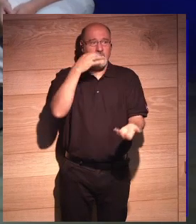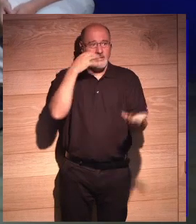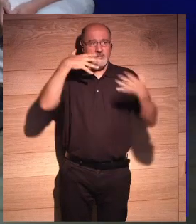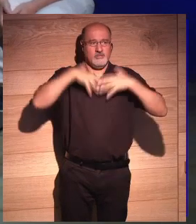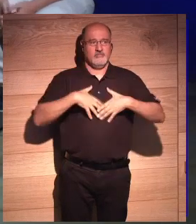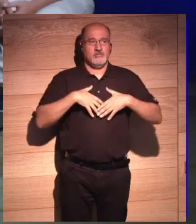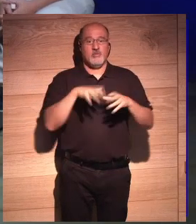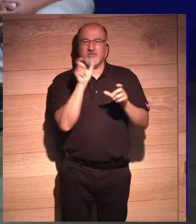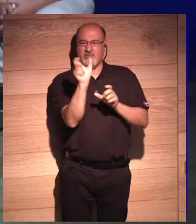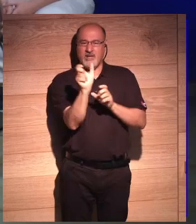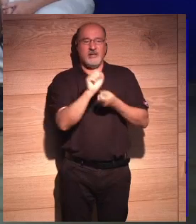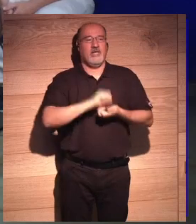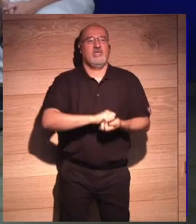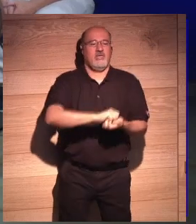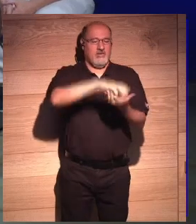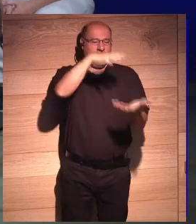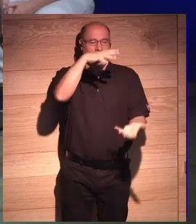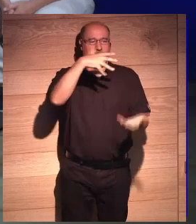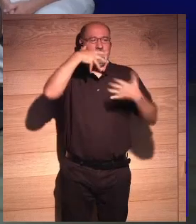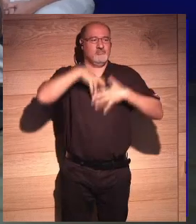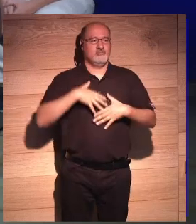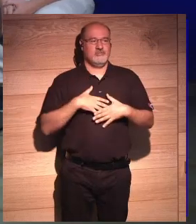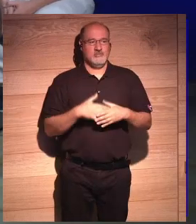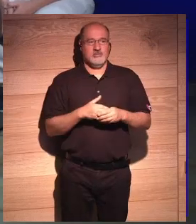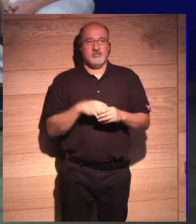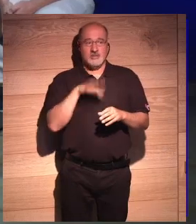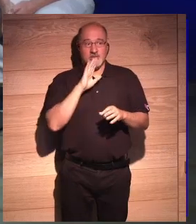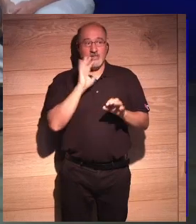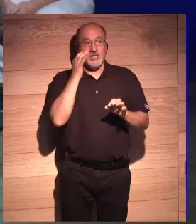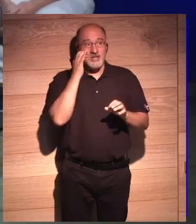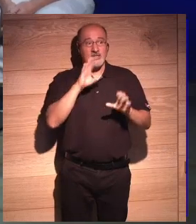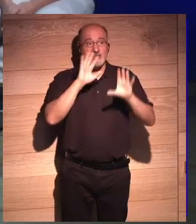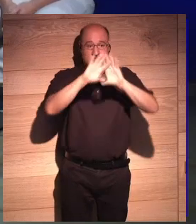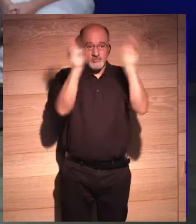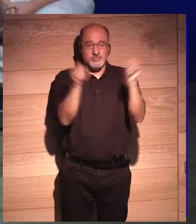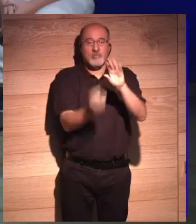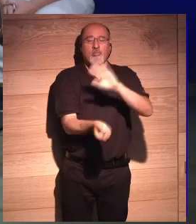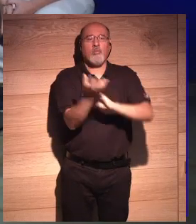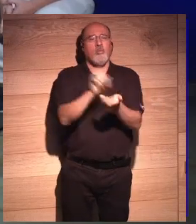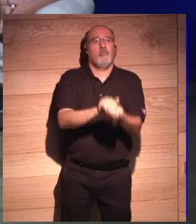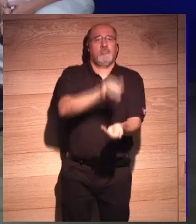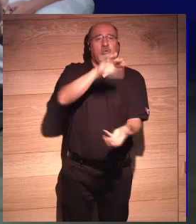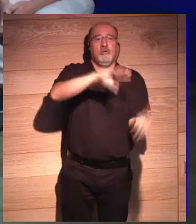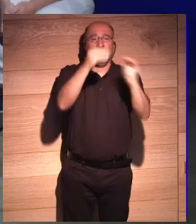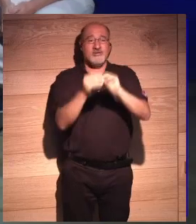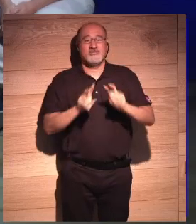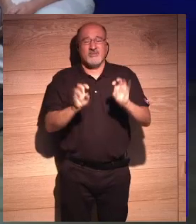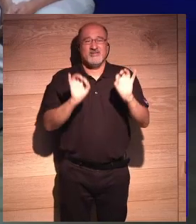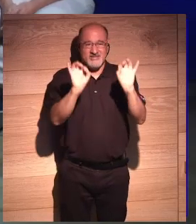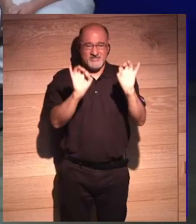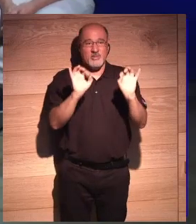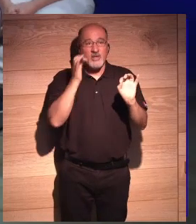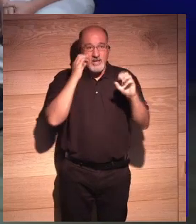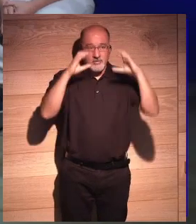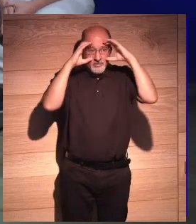virtual incarnation, well, no, virtual in Spanish, you know, it's virtual embodiment, rather, yeah.